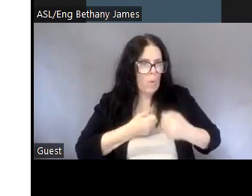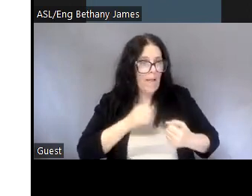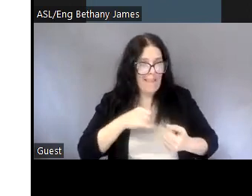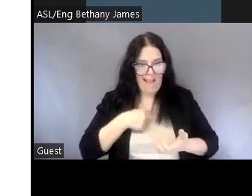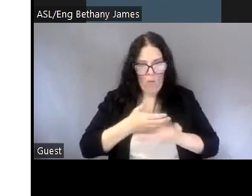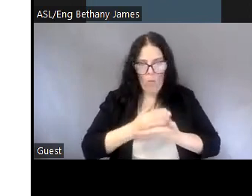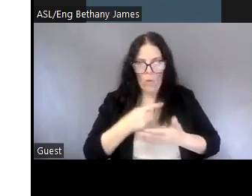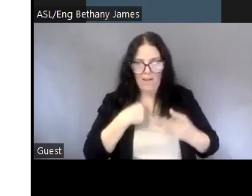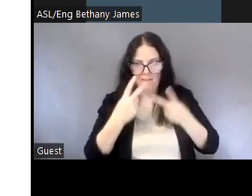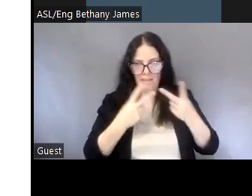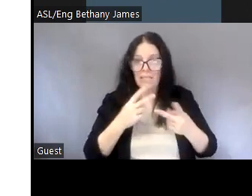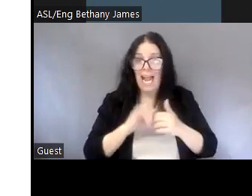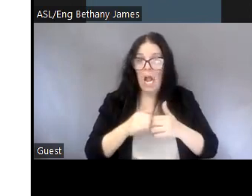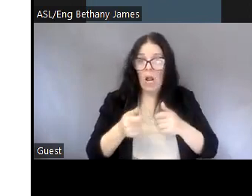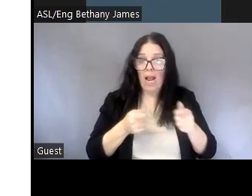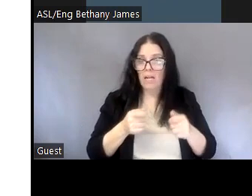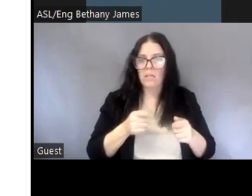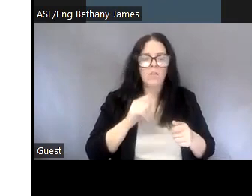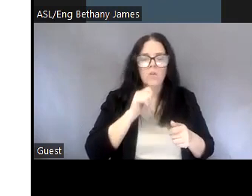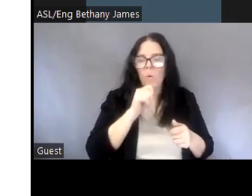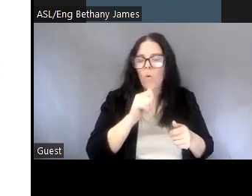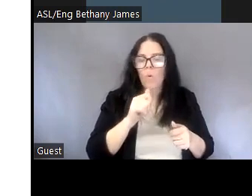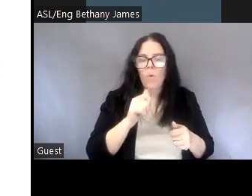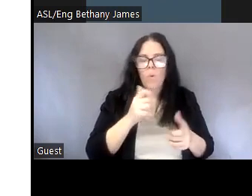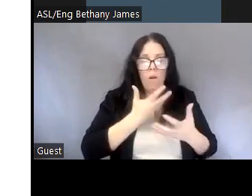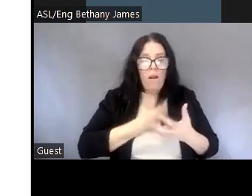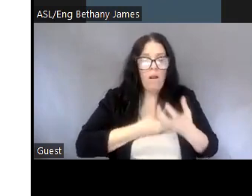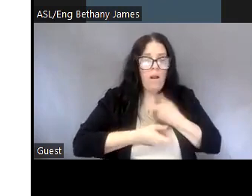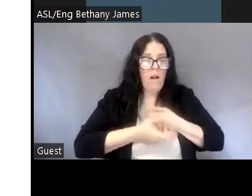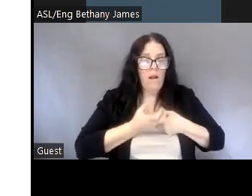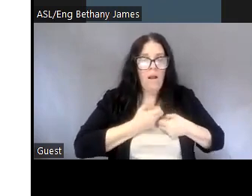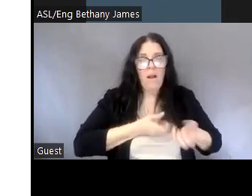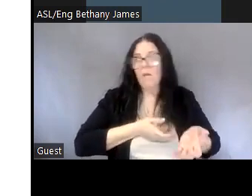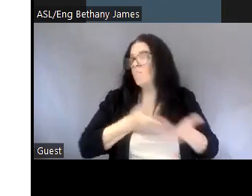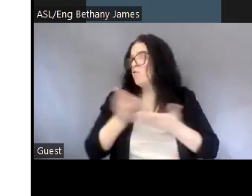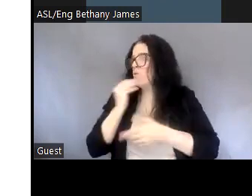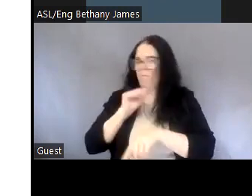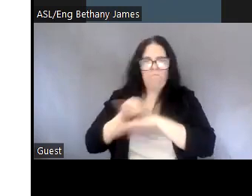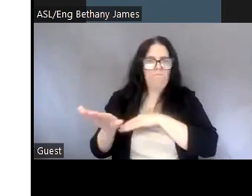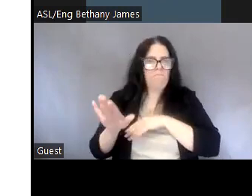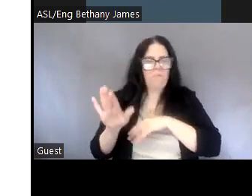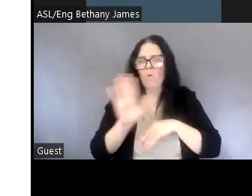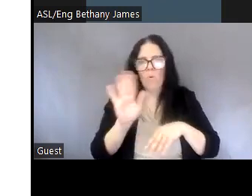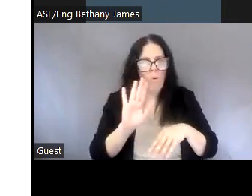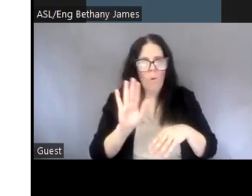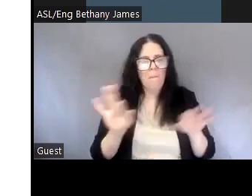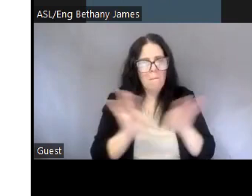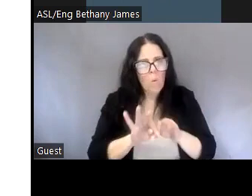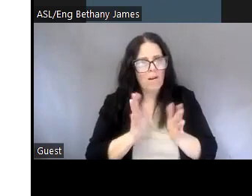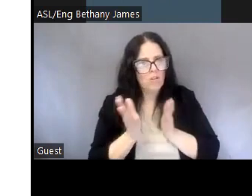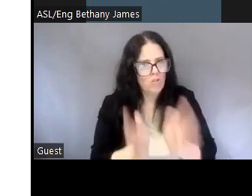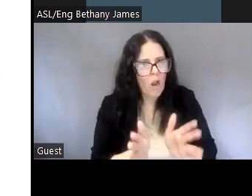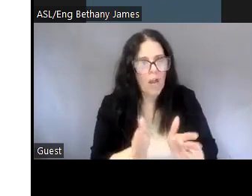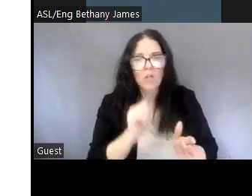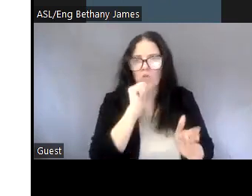how it's affecting you. Don't take it home. Talk to someone. Don't make it leave your work site and